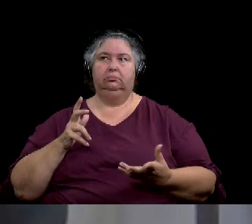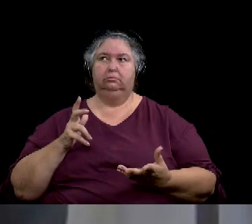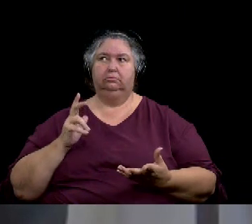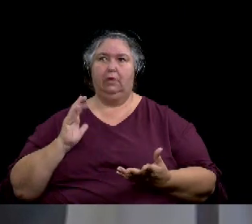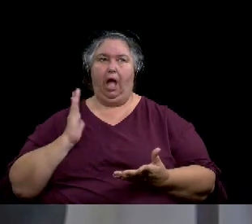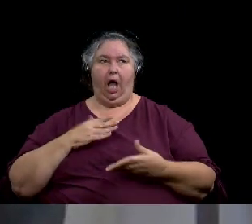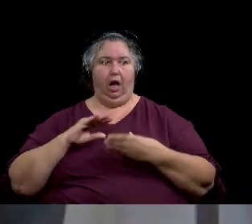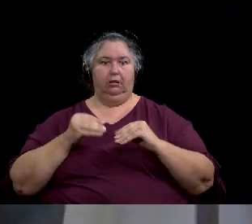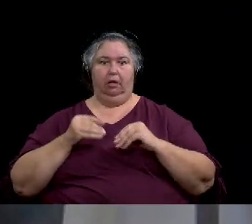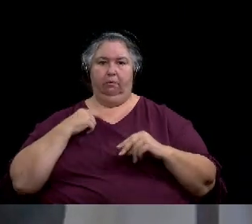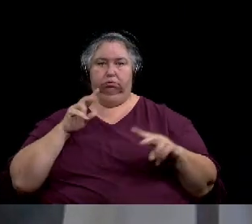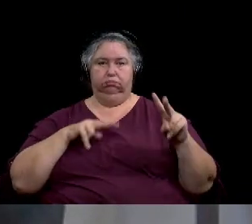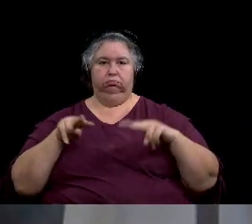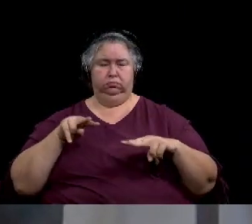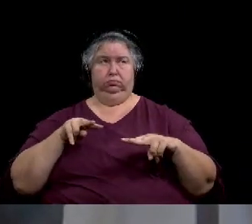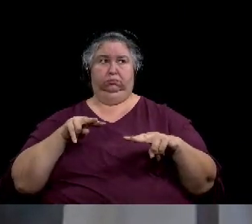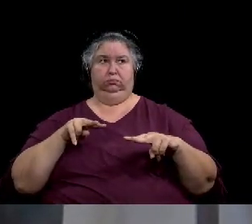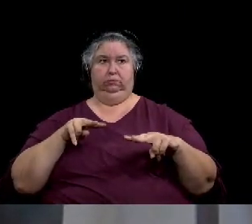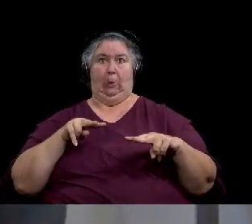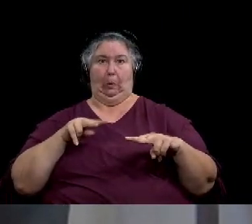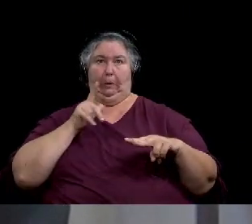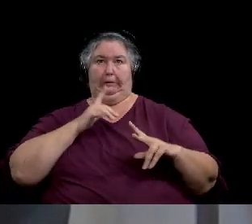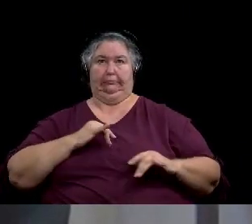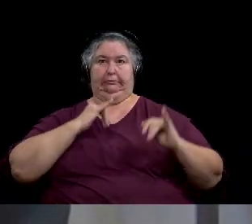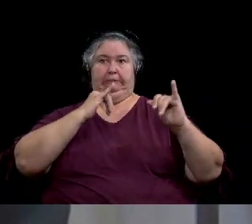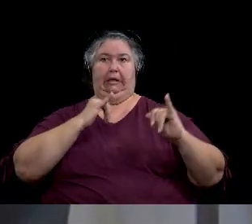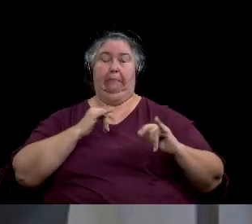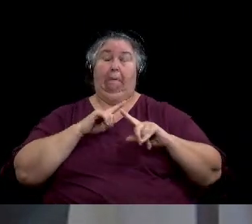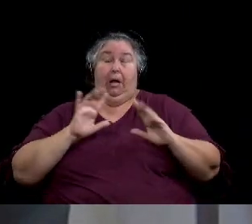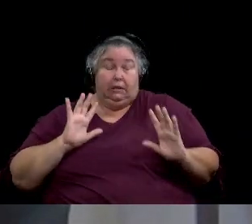that. But I know there's questions about that, and so